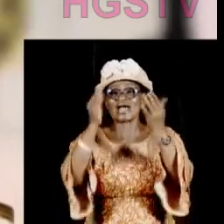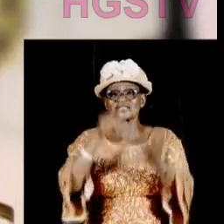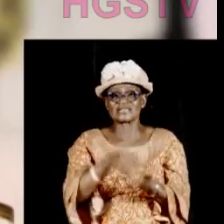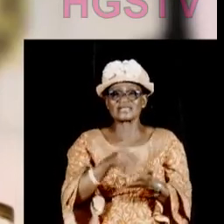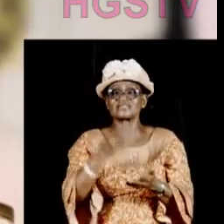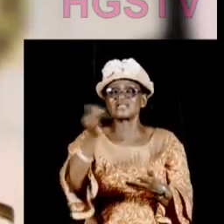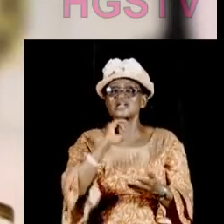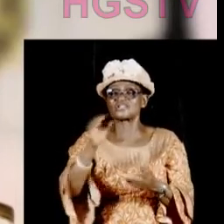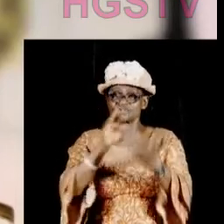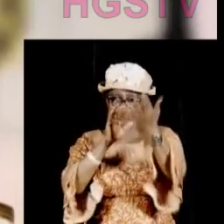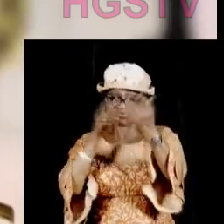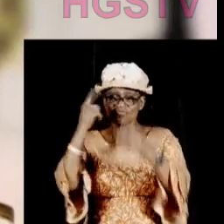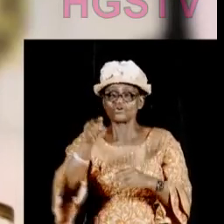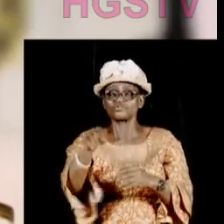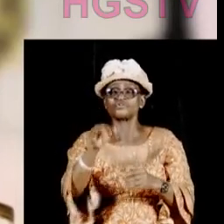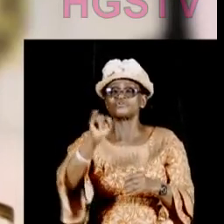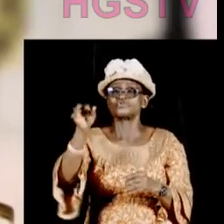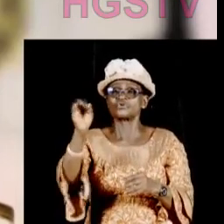hope for you.